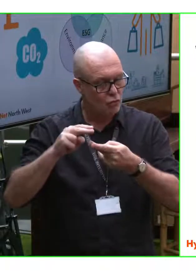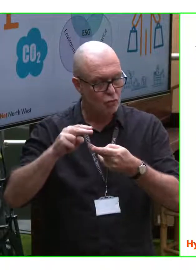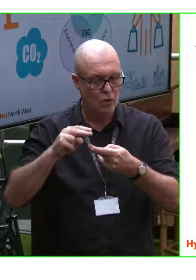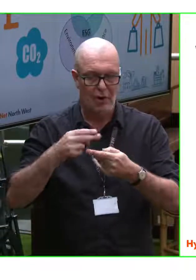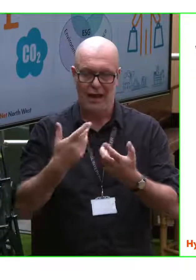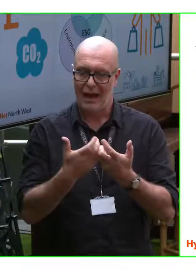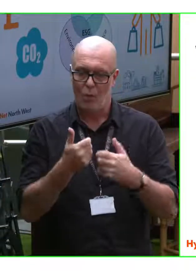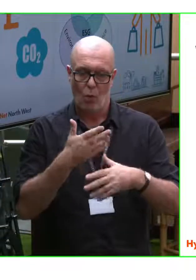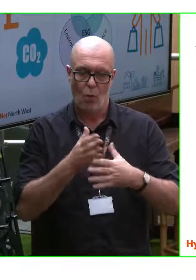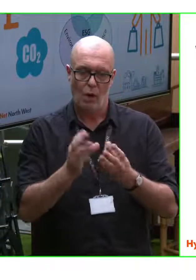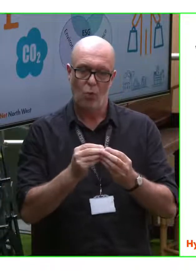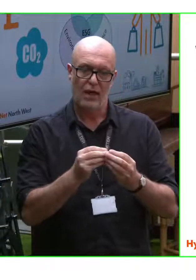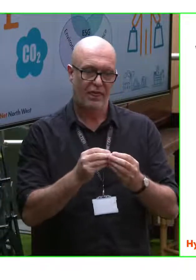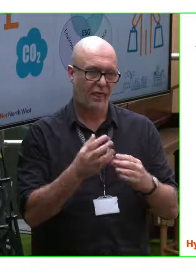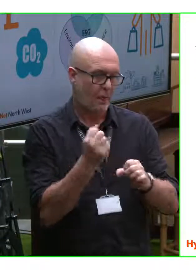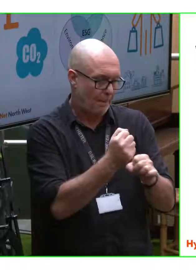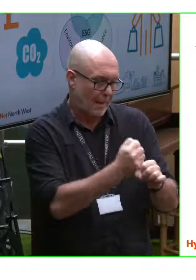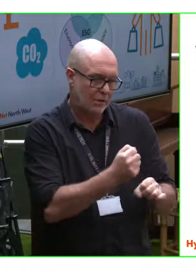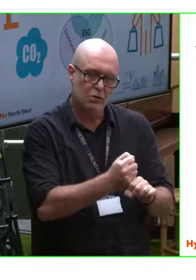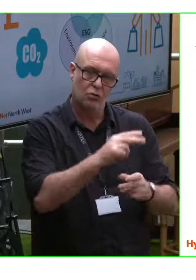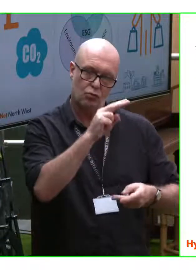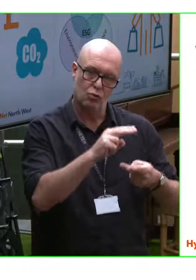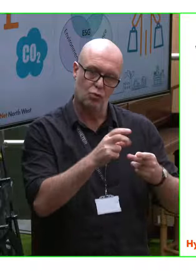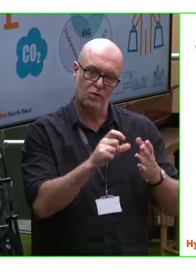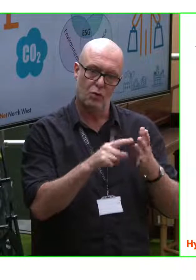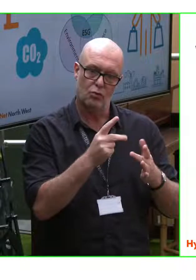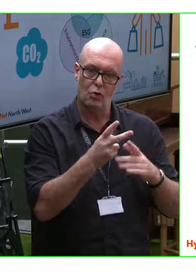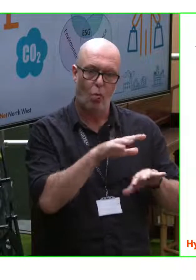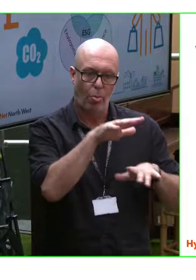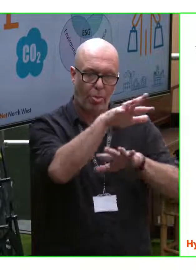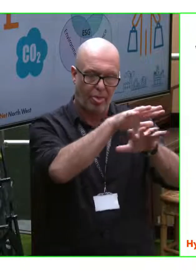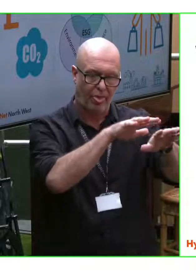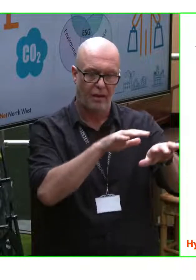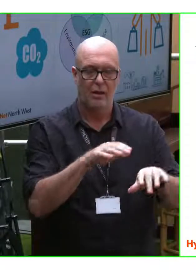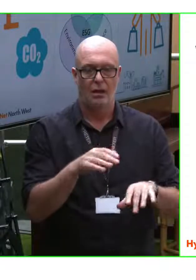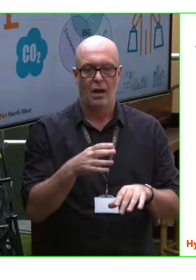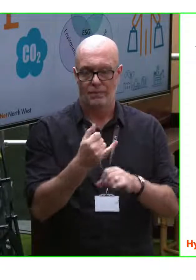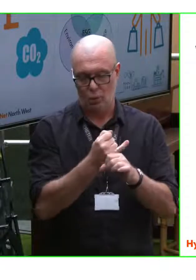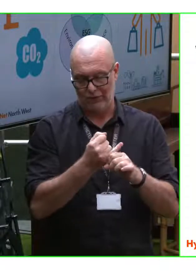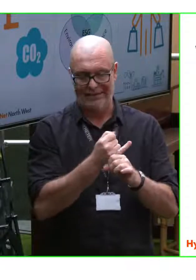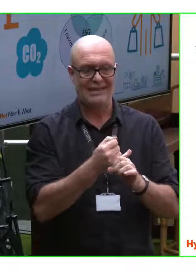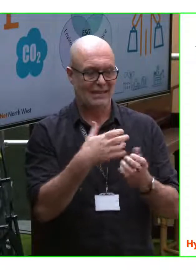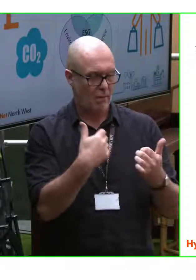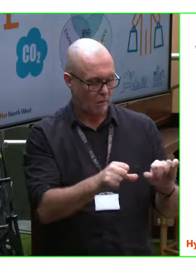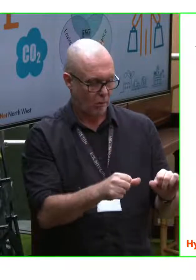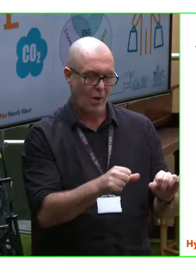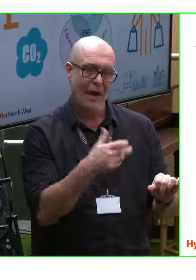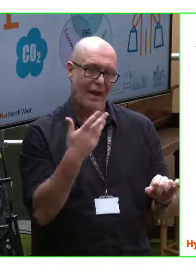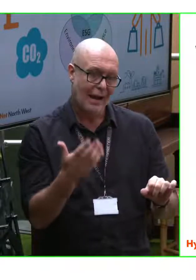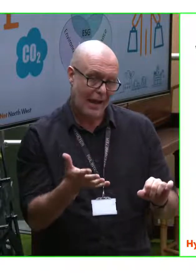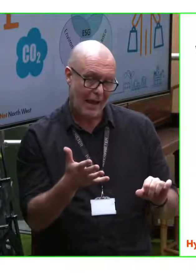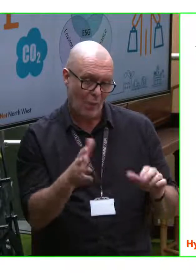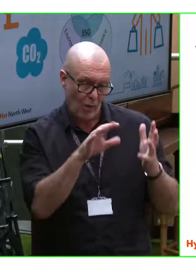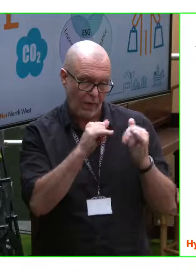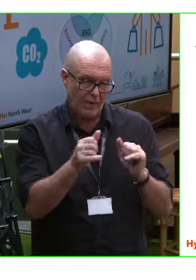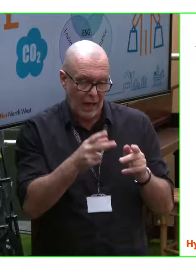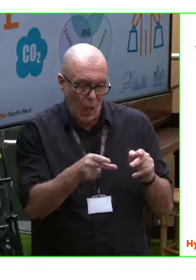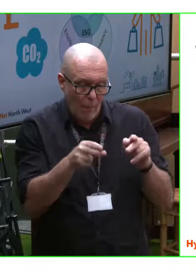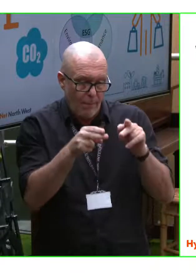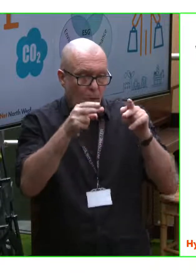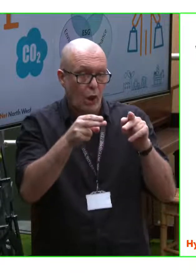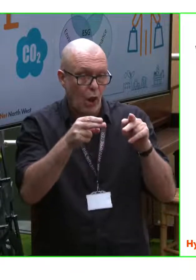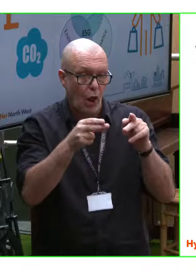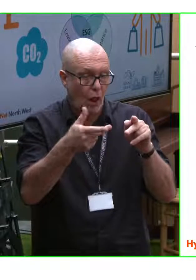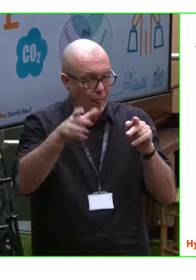distilleries to lower the carbon footprint. But now they're not just looking at the whiskey, they are looking at the bottle that that whiskey comes